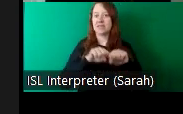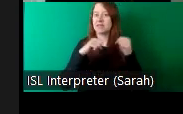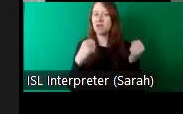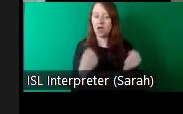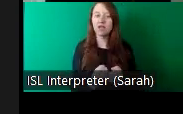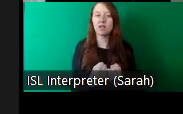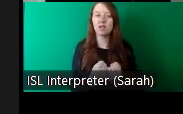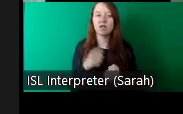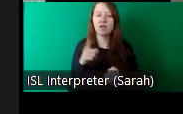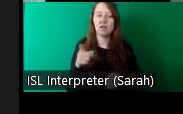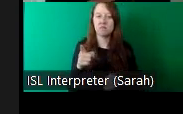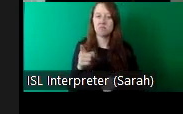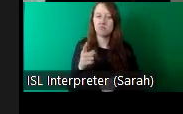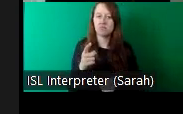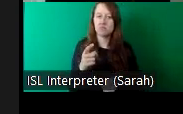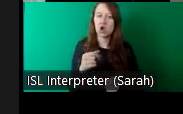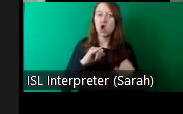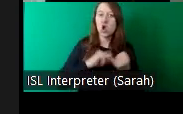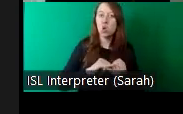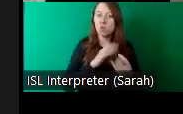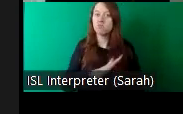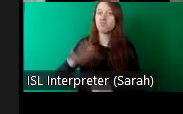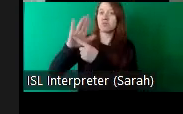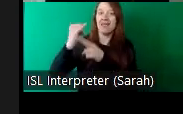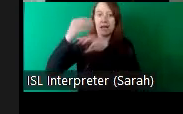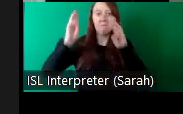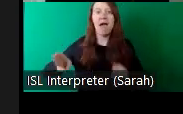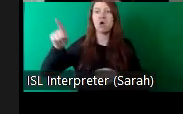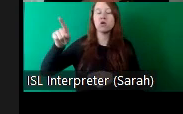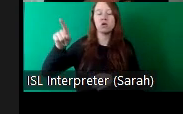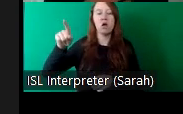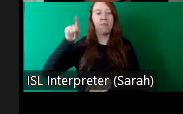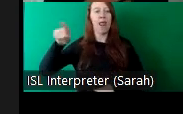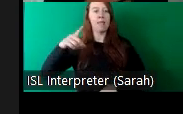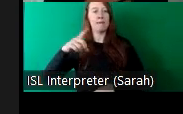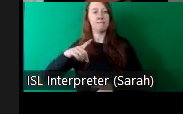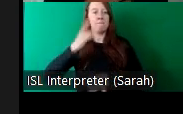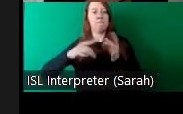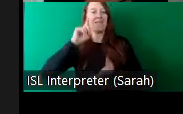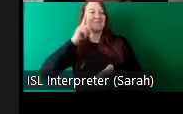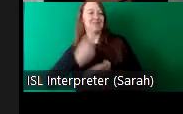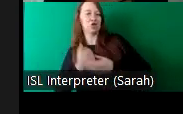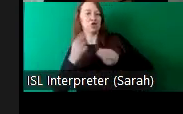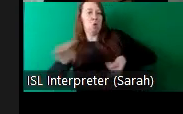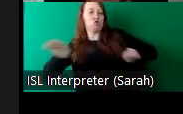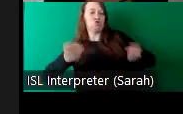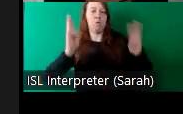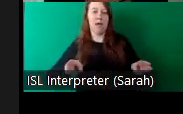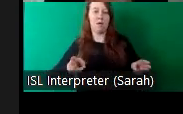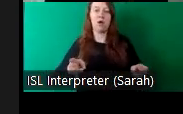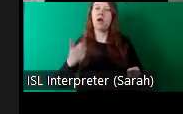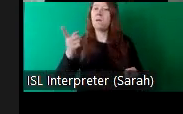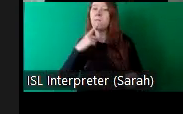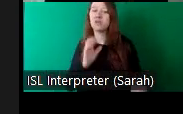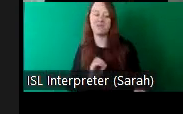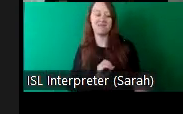be the ones that get to tell the stories or get to make the decisions and have the power. So the idea of the counter story in critical race theory is